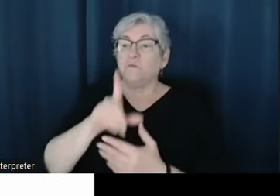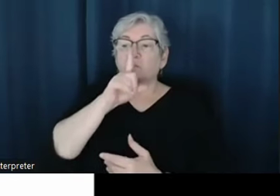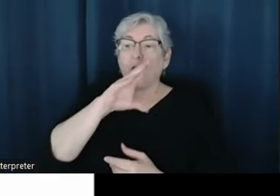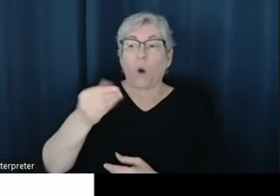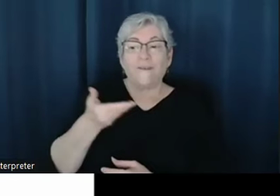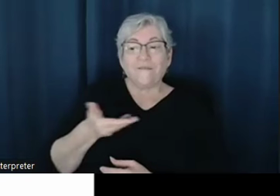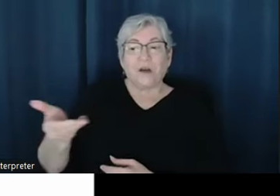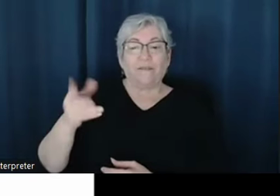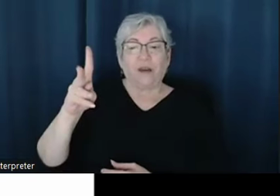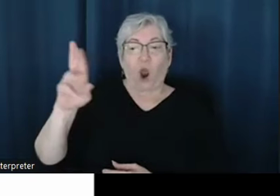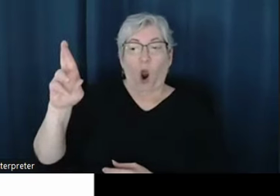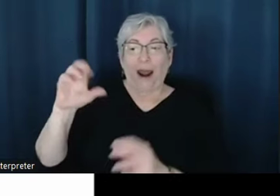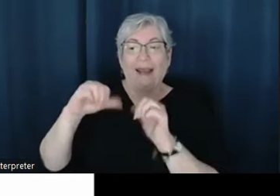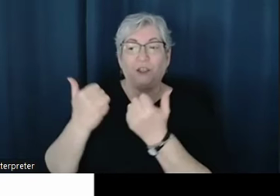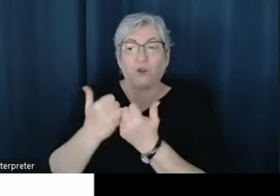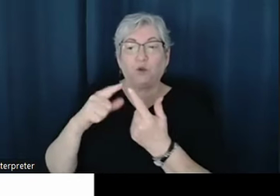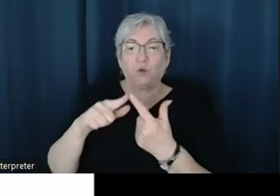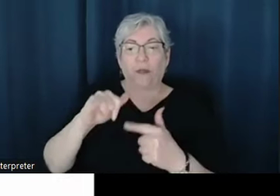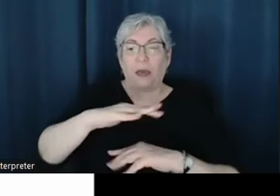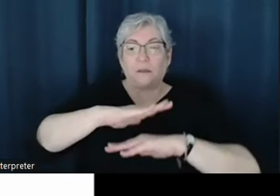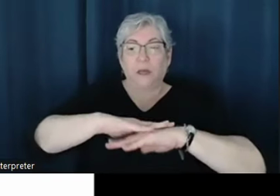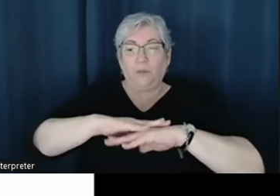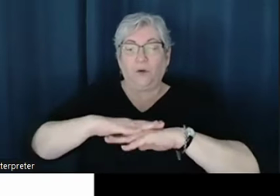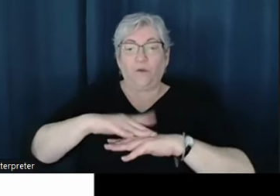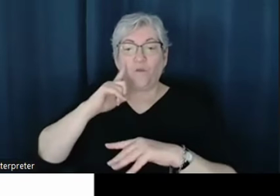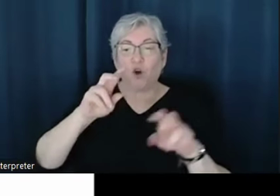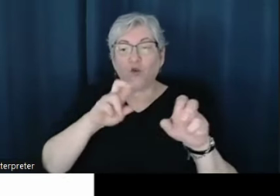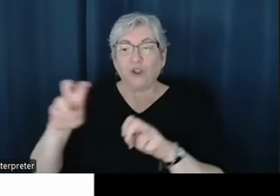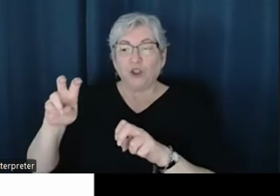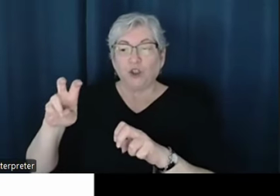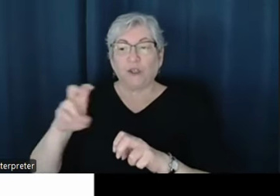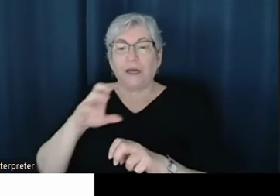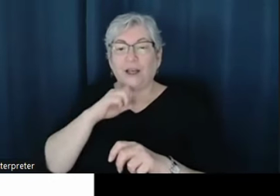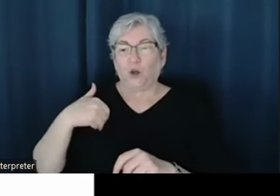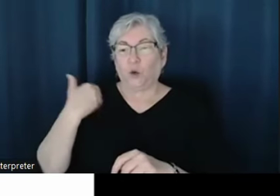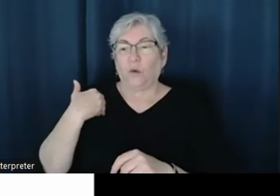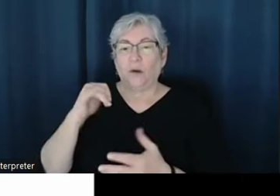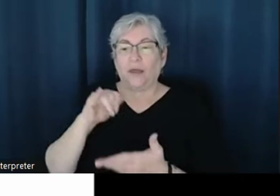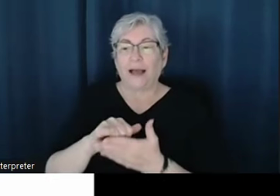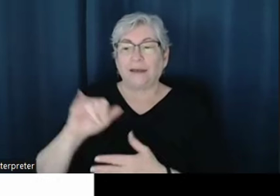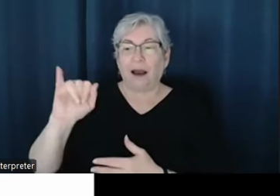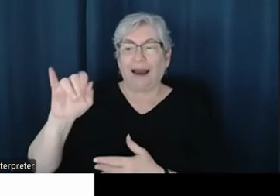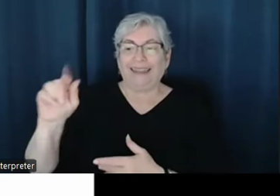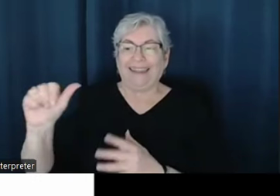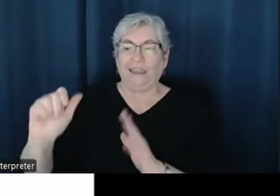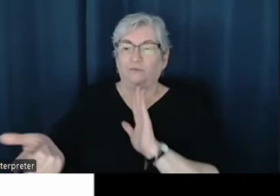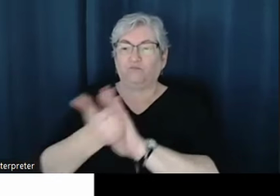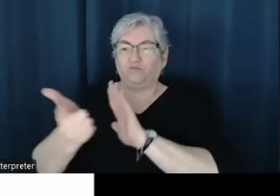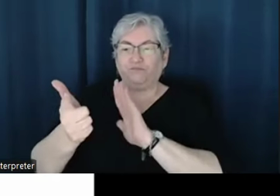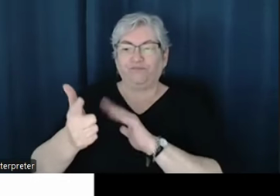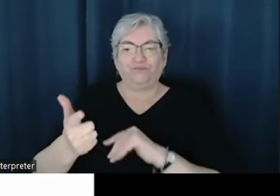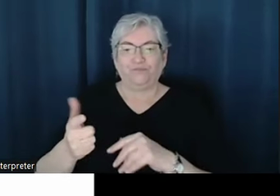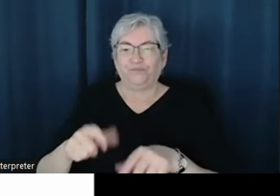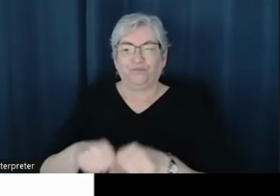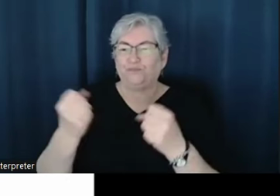the VR agency to the table for transition age youth, that's an IDEA violation and something that